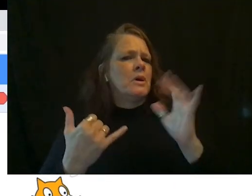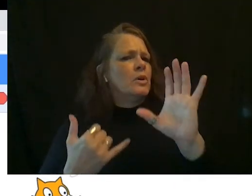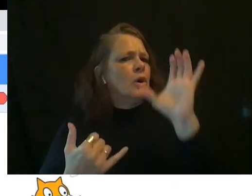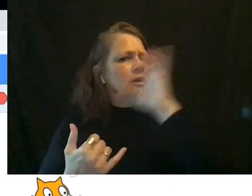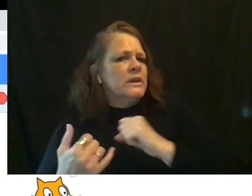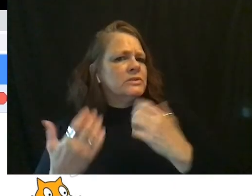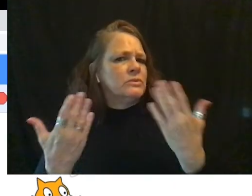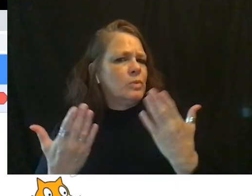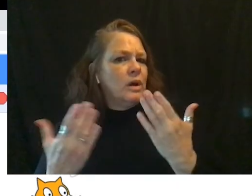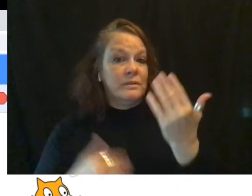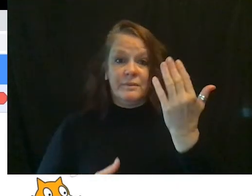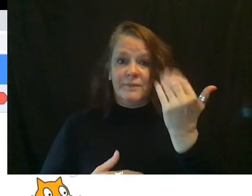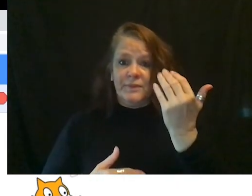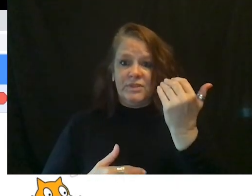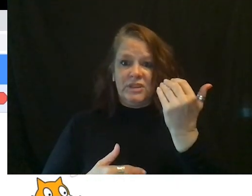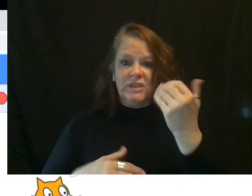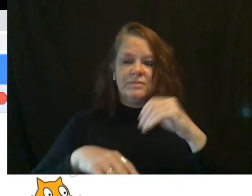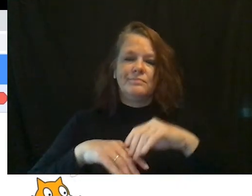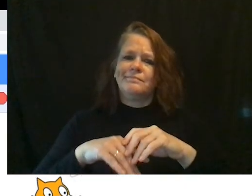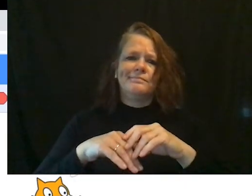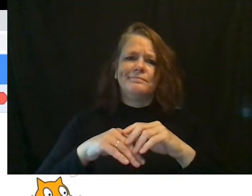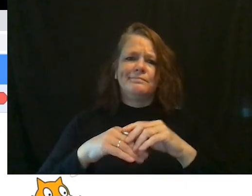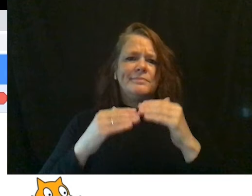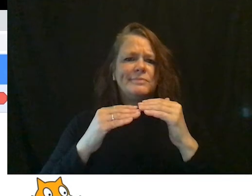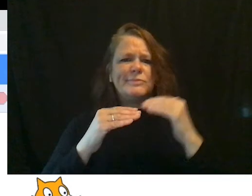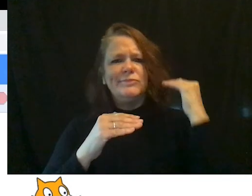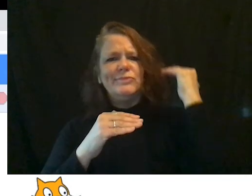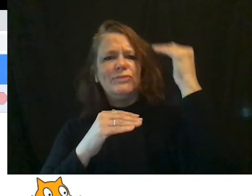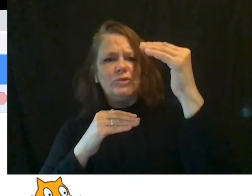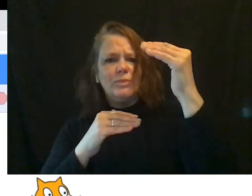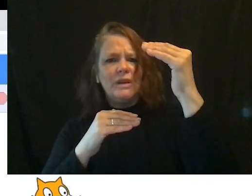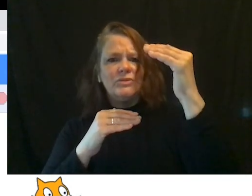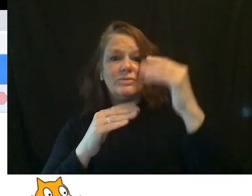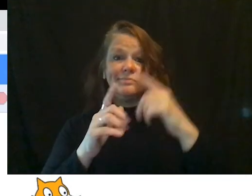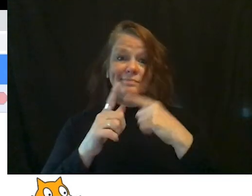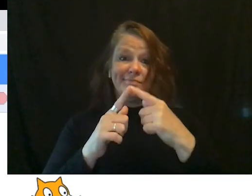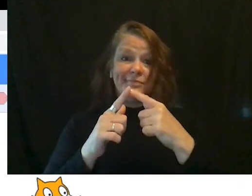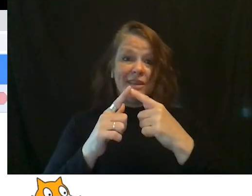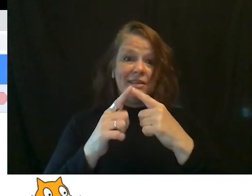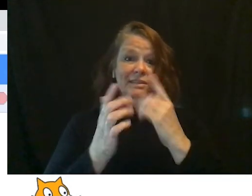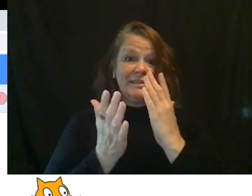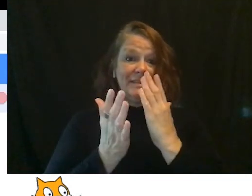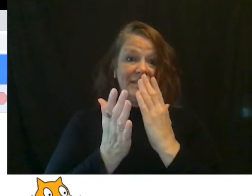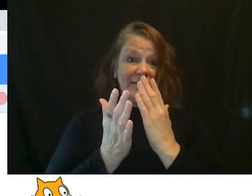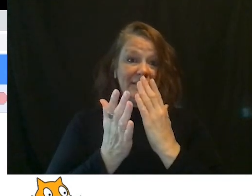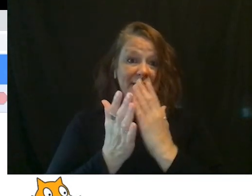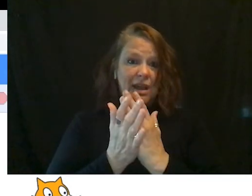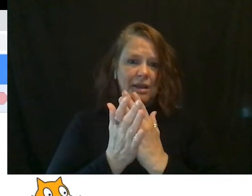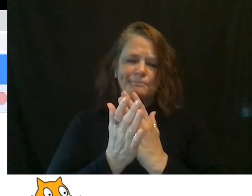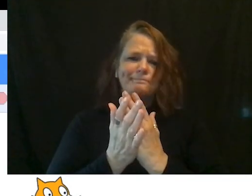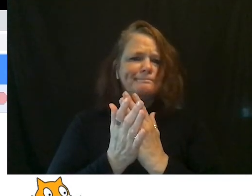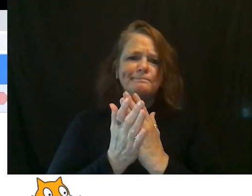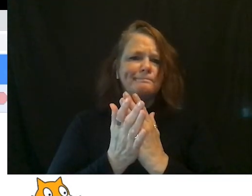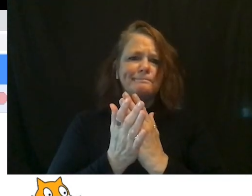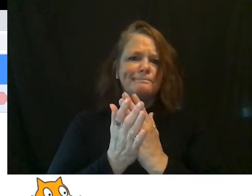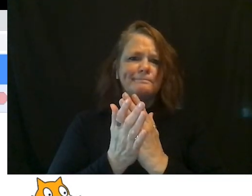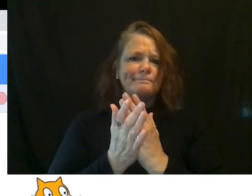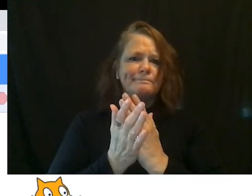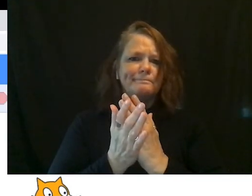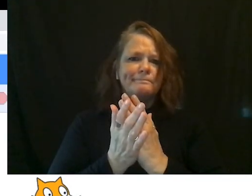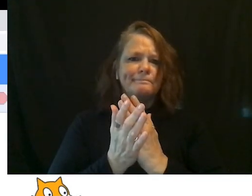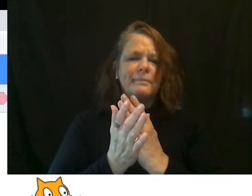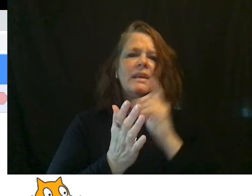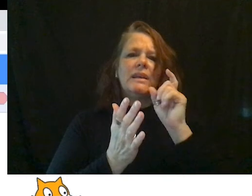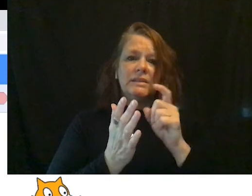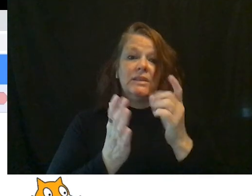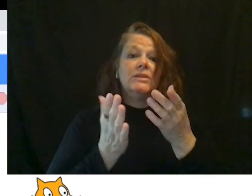15. That's too much. All right, so that worked. But then he stopped after 1 go. So we're going to need something to